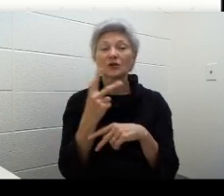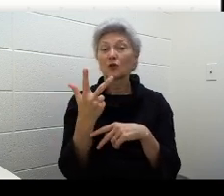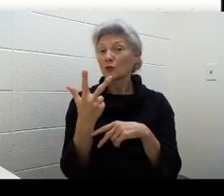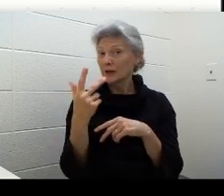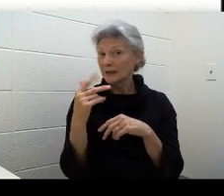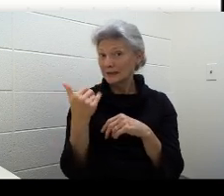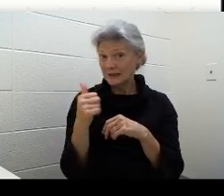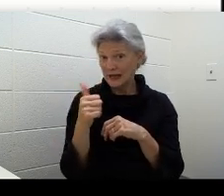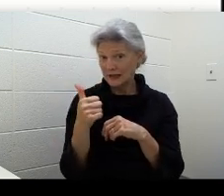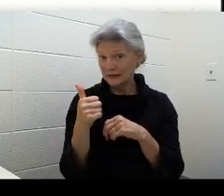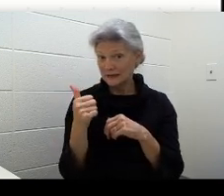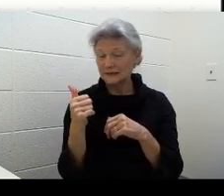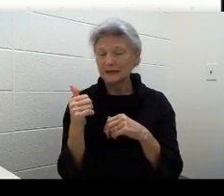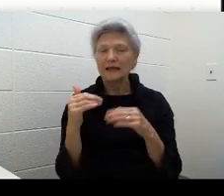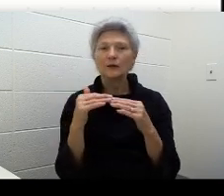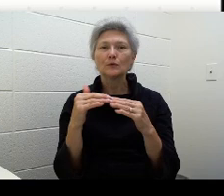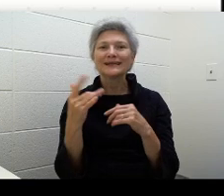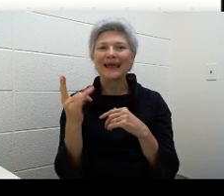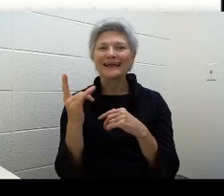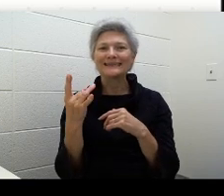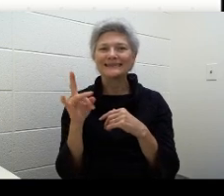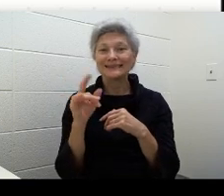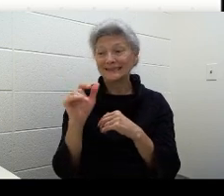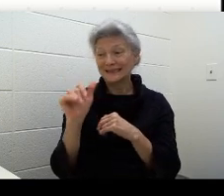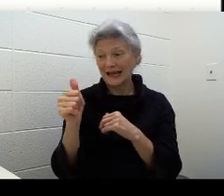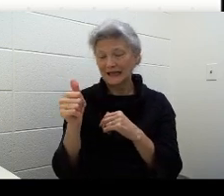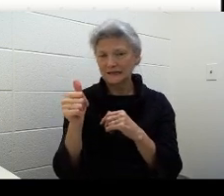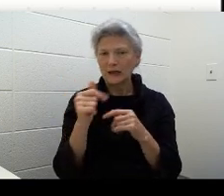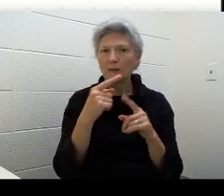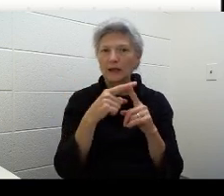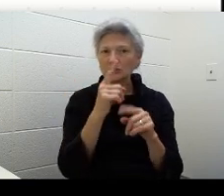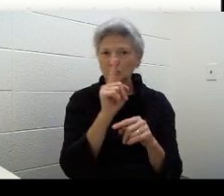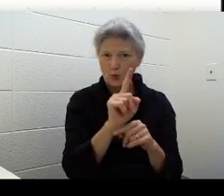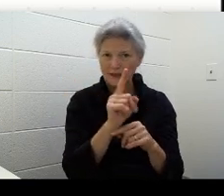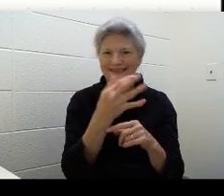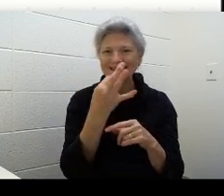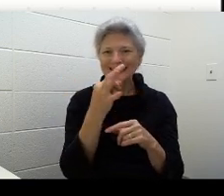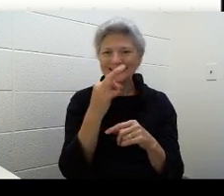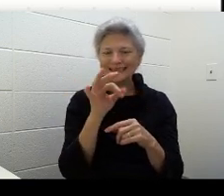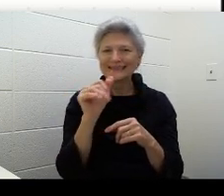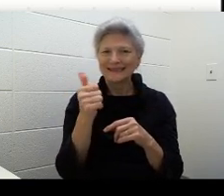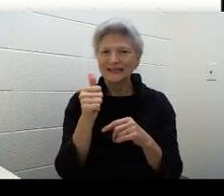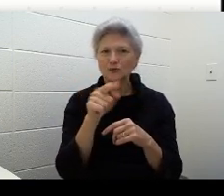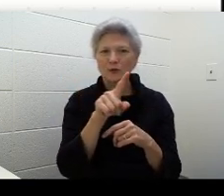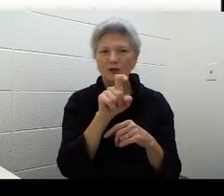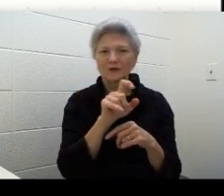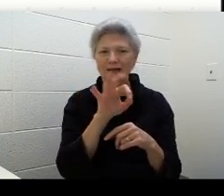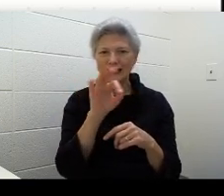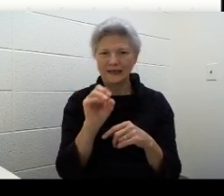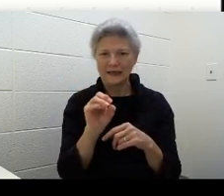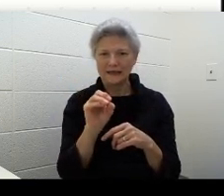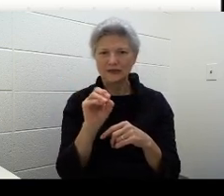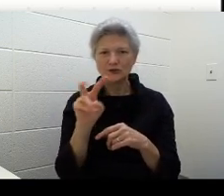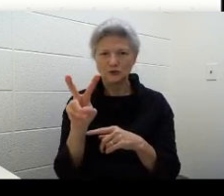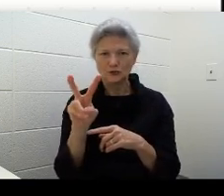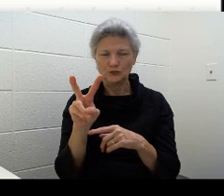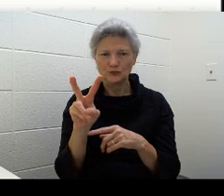tens, is 18 tens, but I have to add that last one, so 19, which is